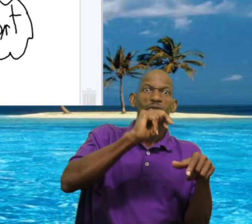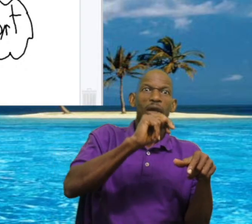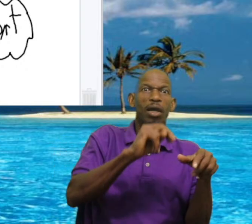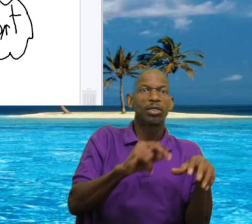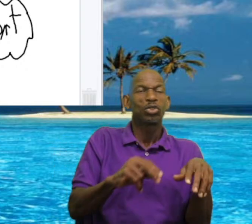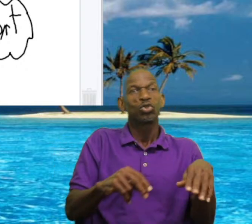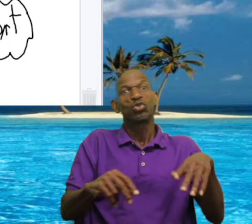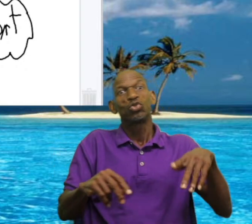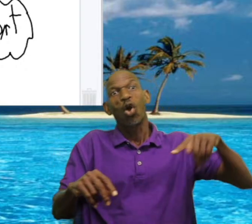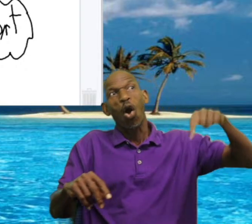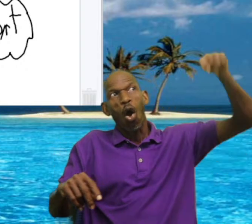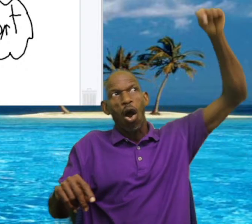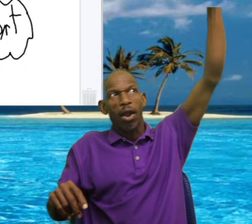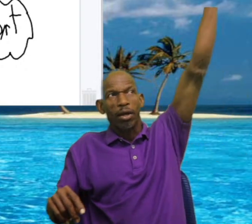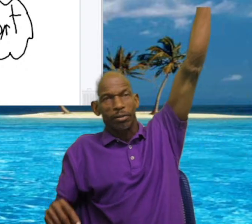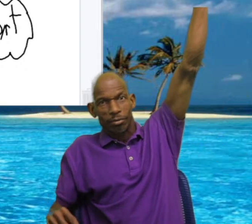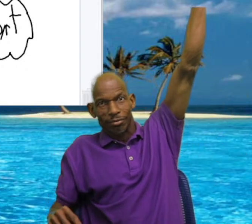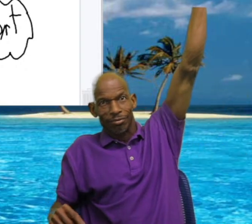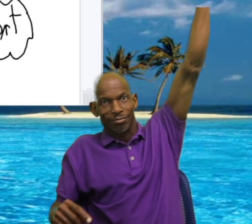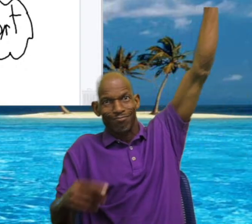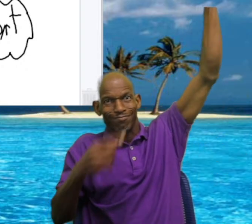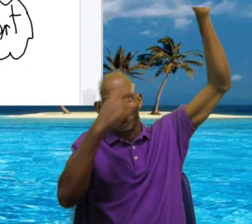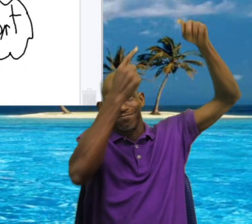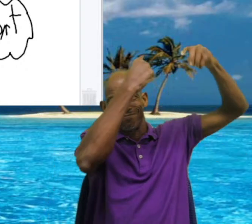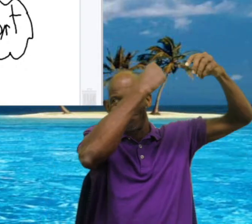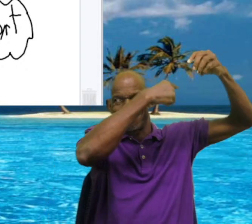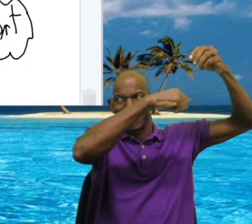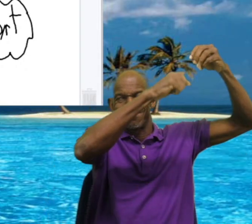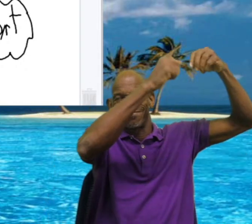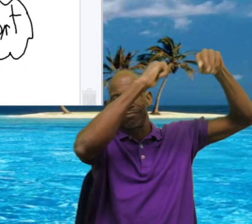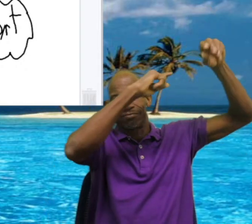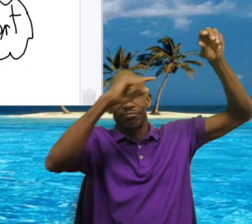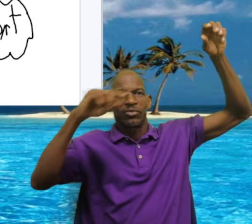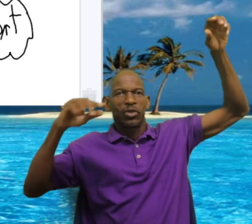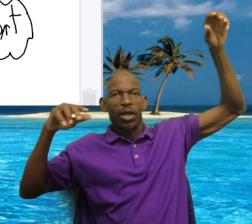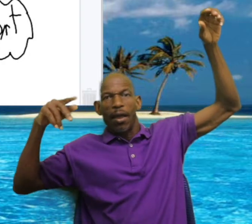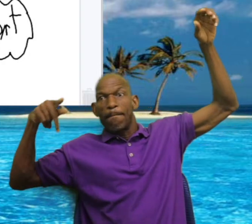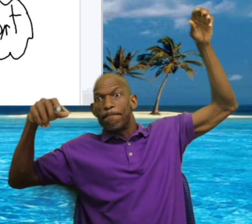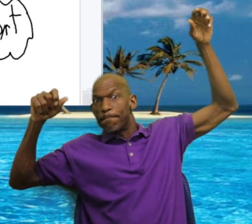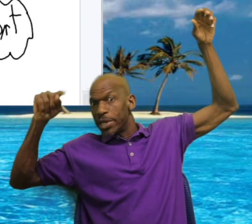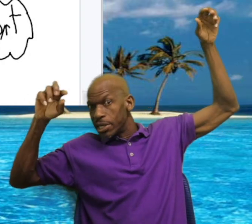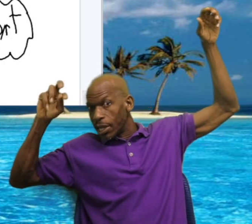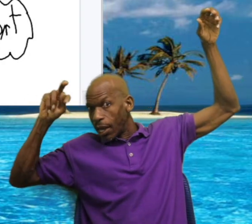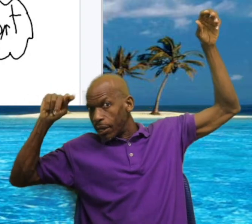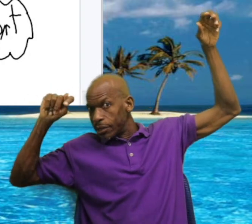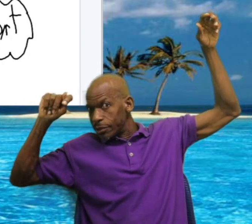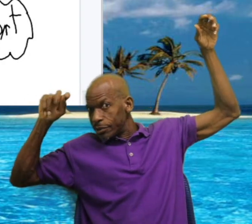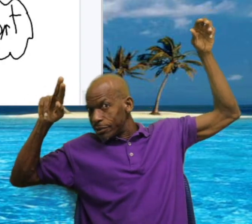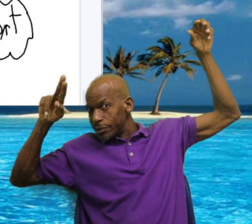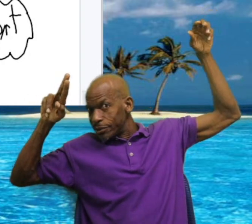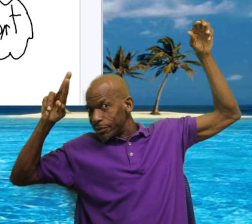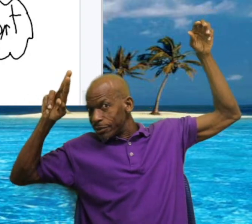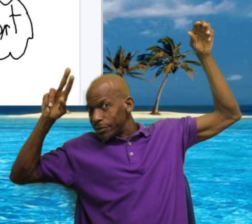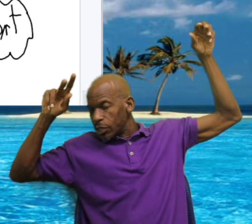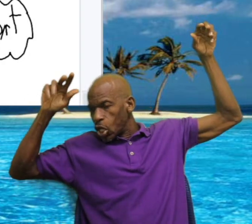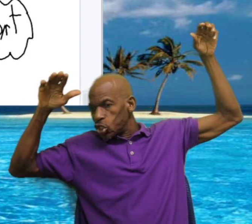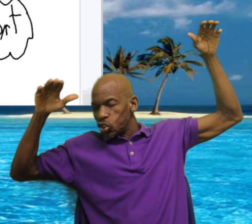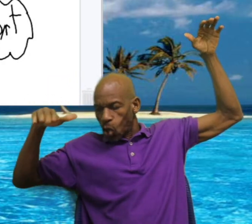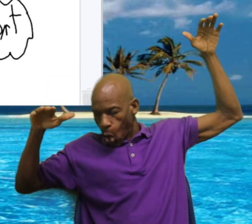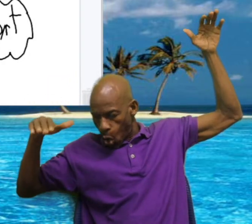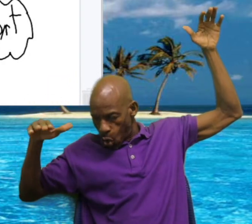can circle the opposite ideas in a sentence. So when you find your sentences, circle the opposite